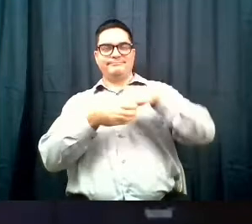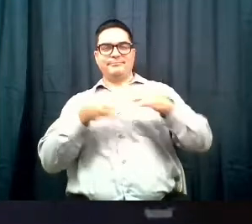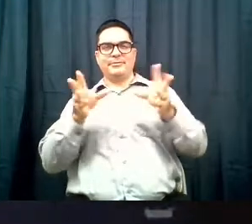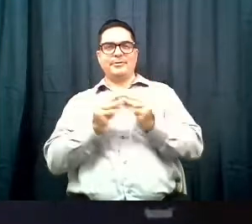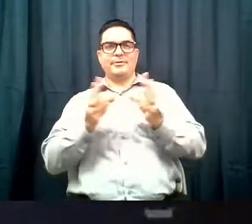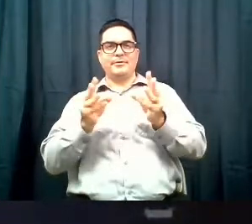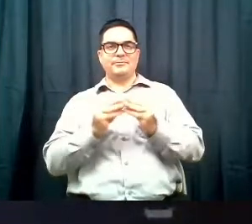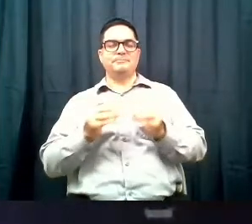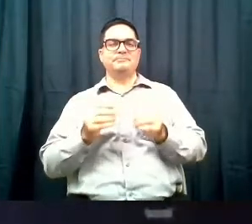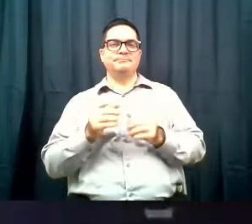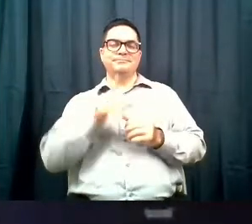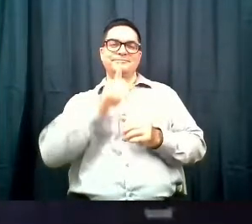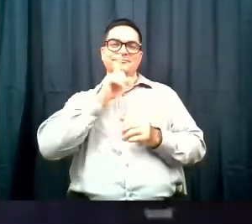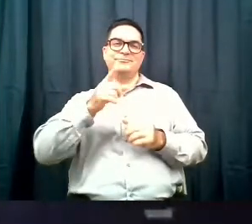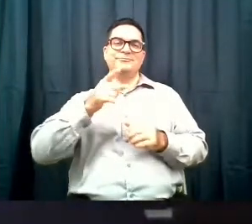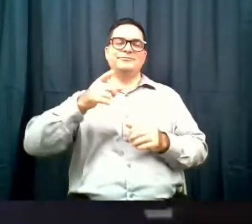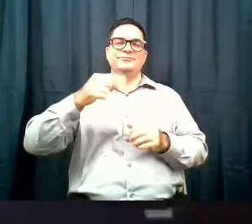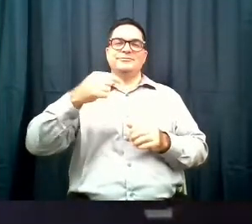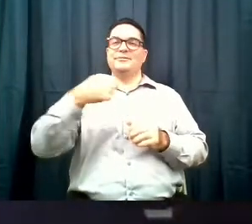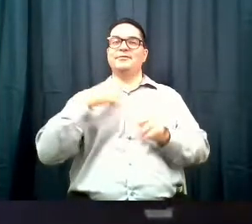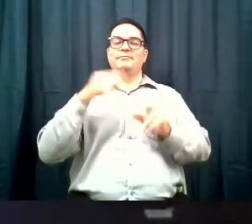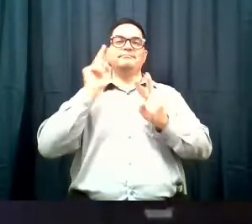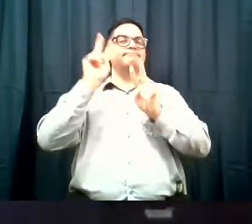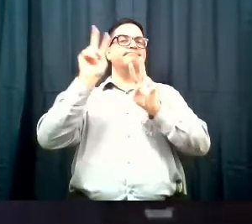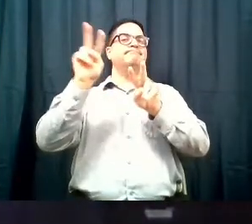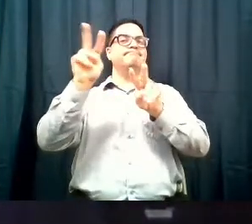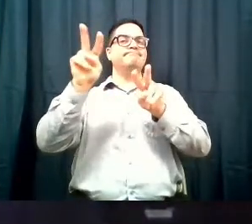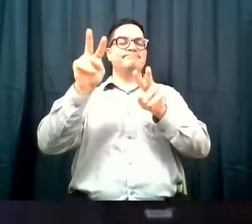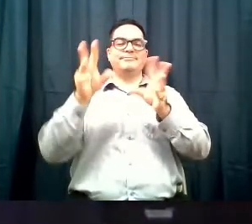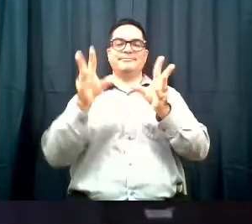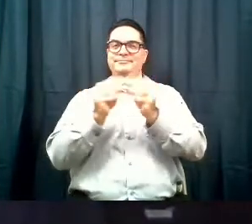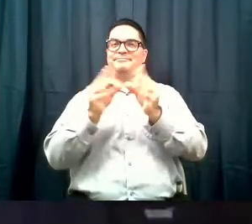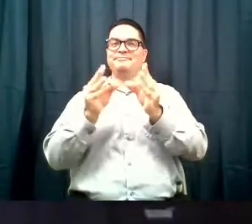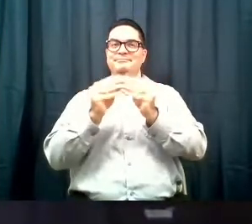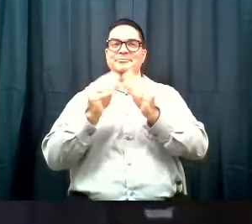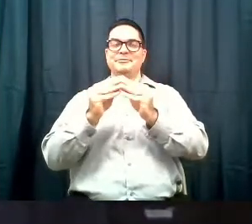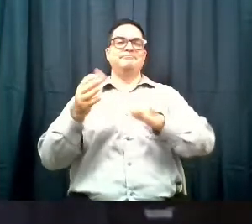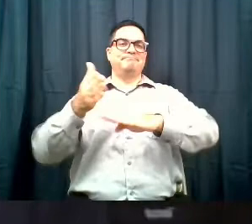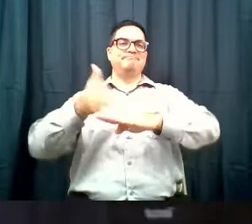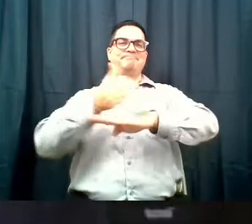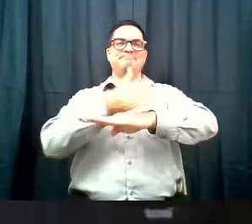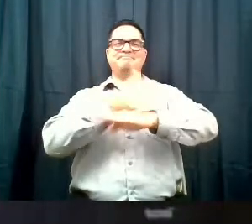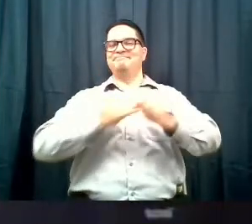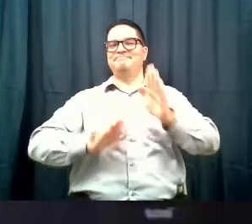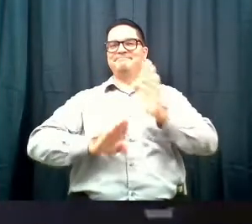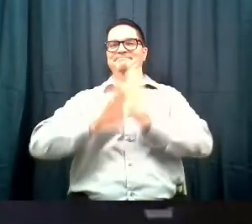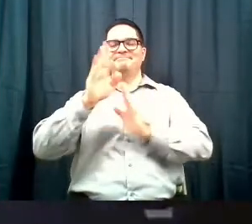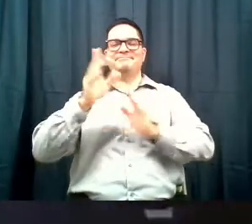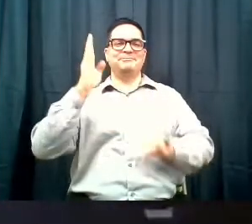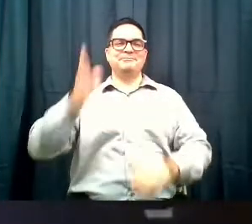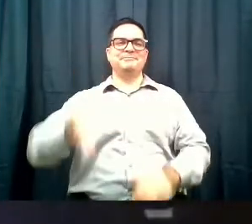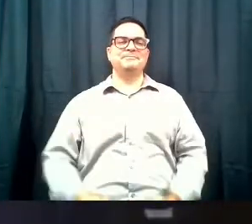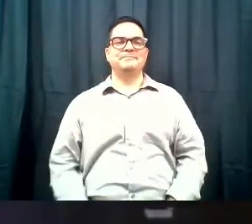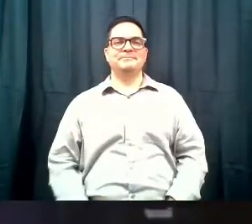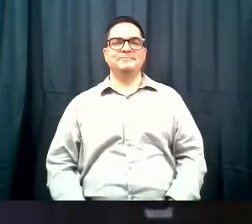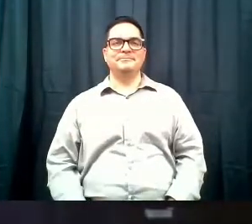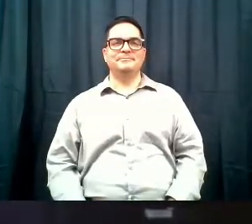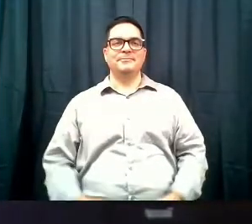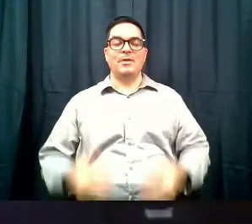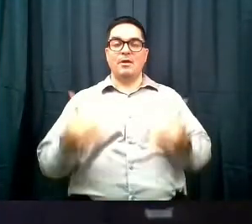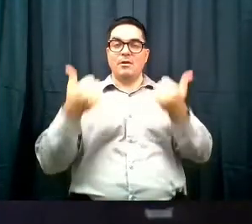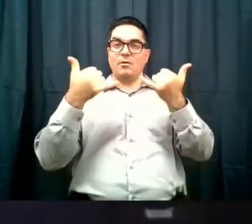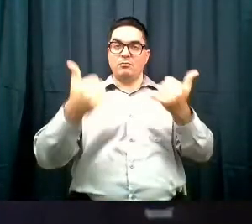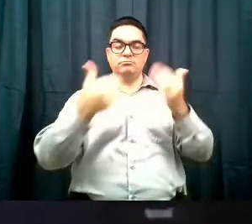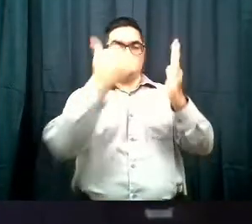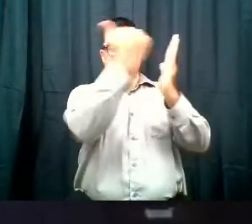to a productive meeting. Just to give you a sense of what we have on our agenda today, we once